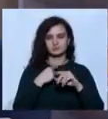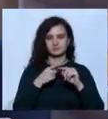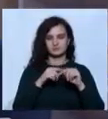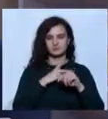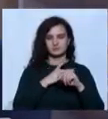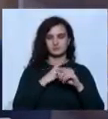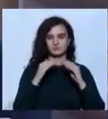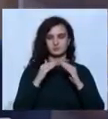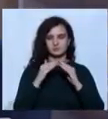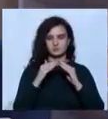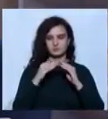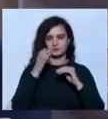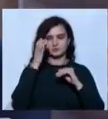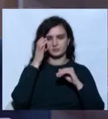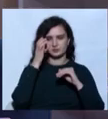to